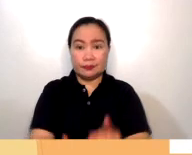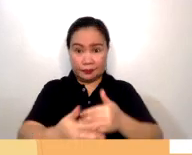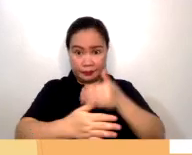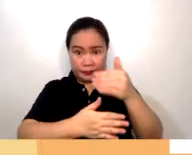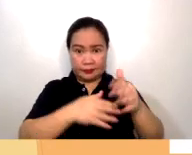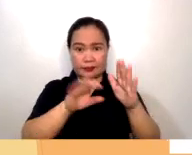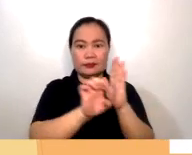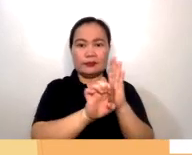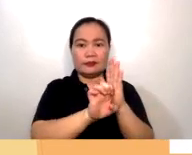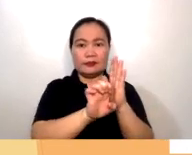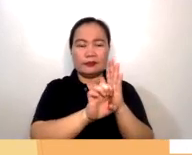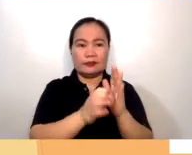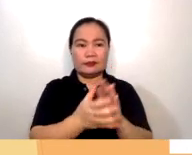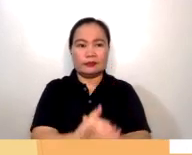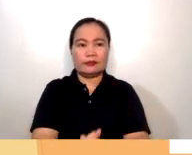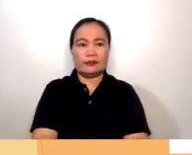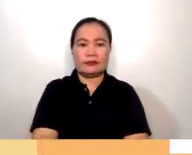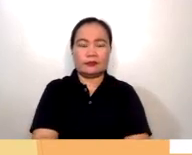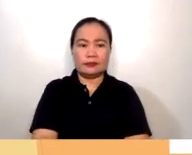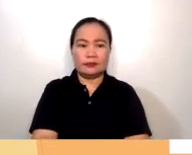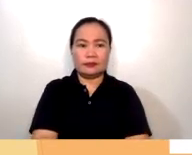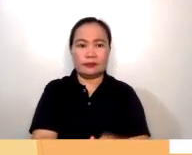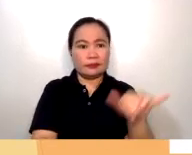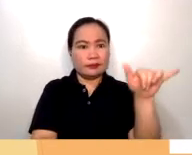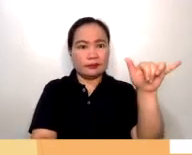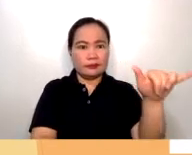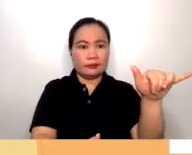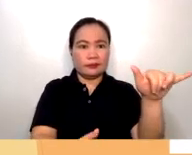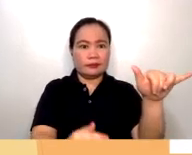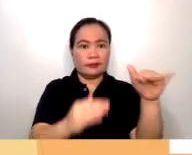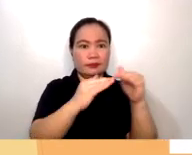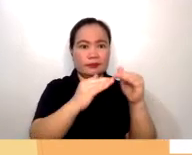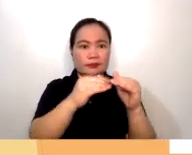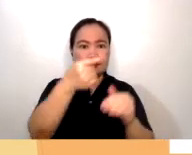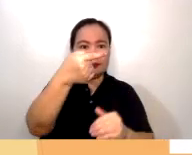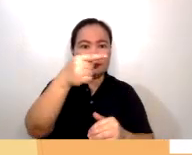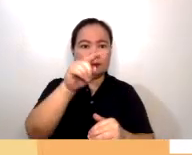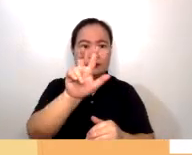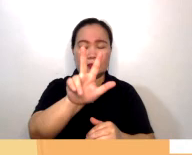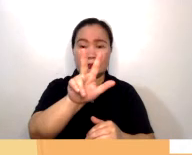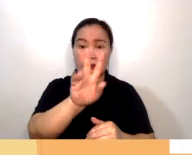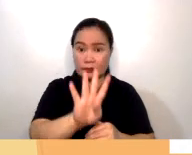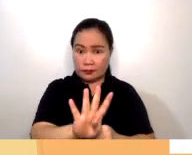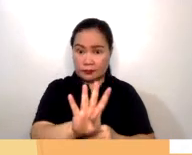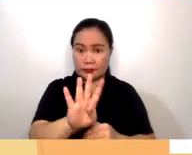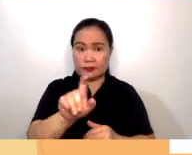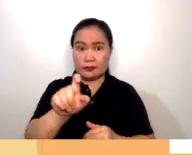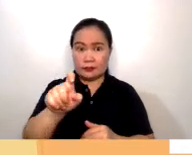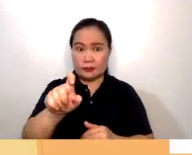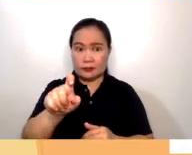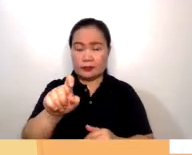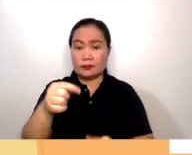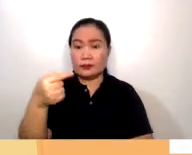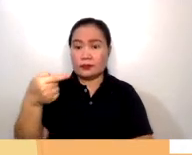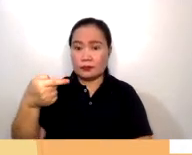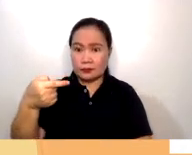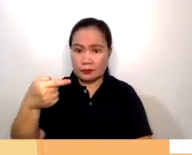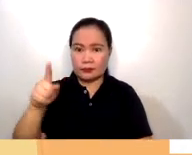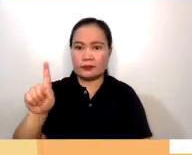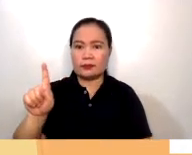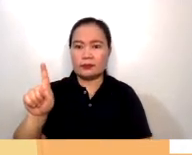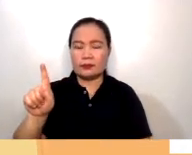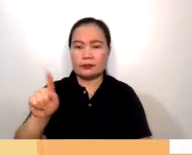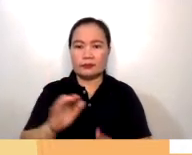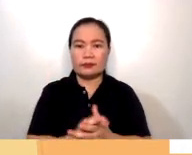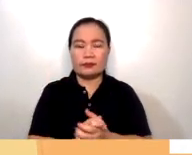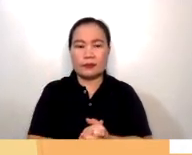Okay, next example. Y equals negative 3 over 4x